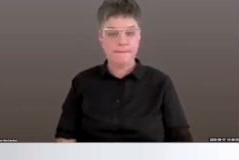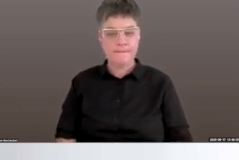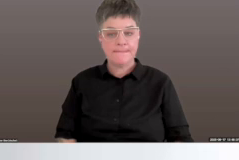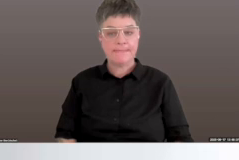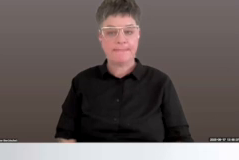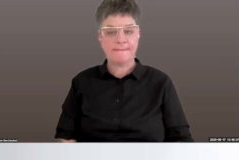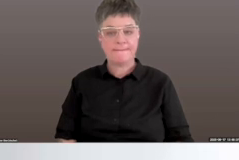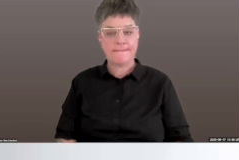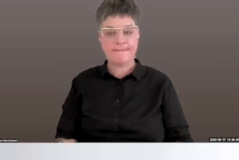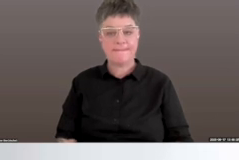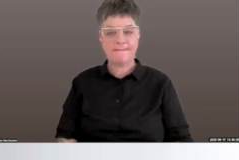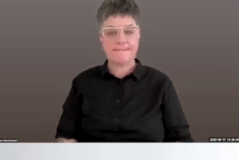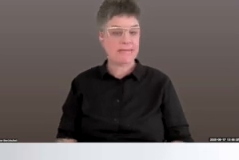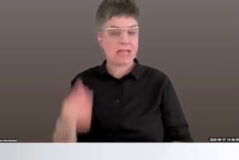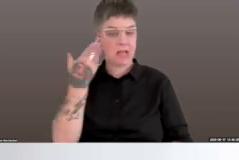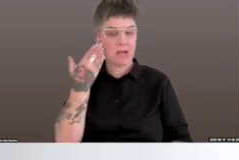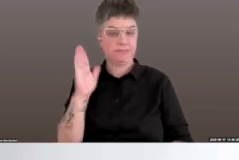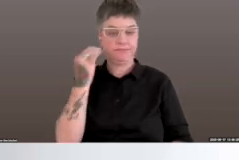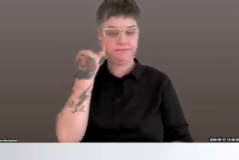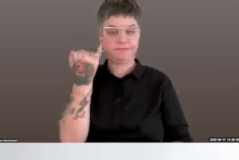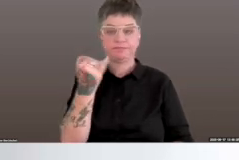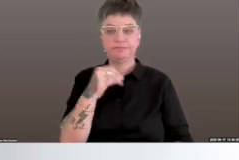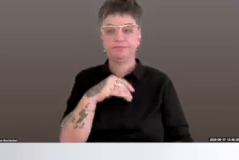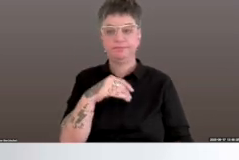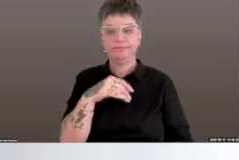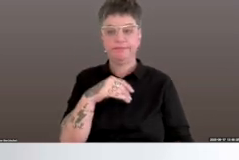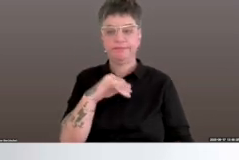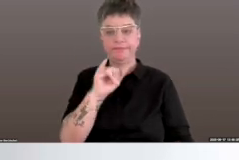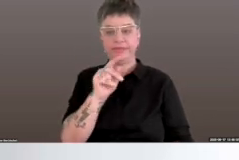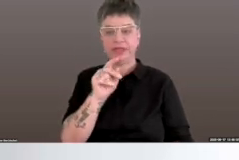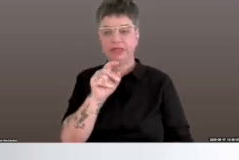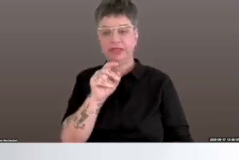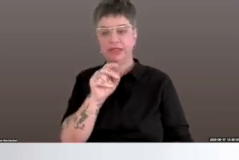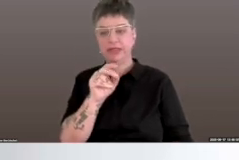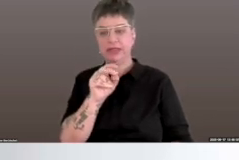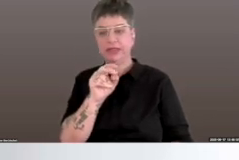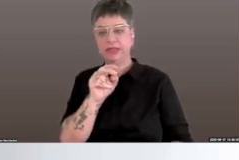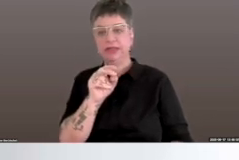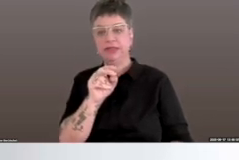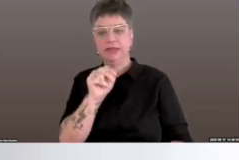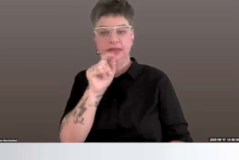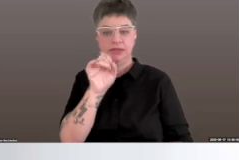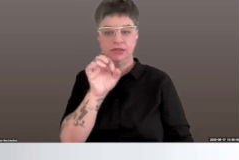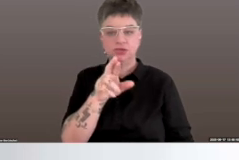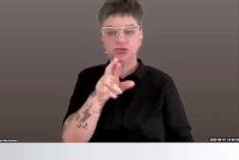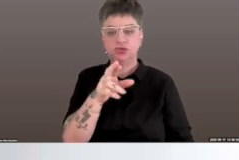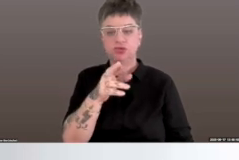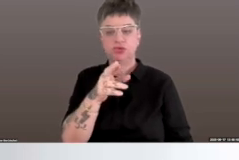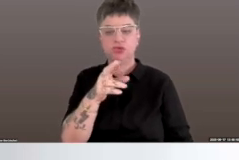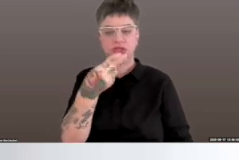I don't know if Inder wants to speak to I don't know if we fund fire trucks in core or in HVEP or